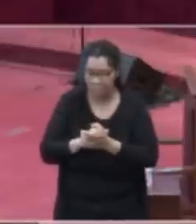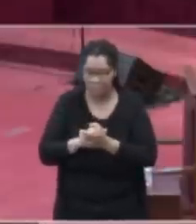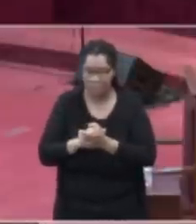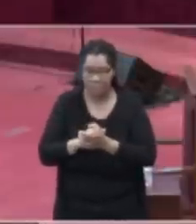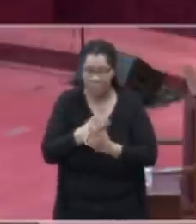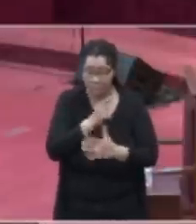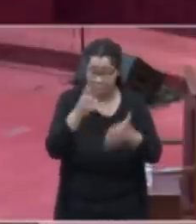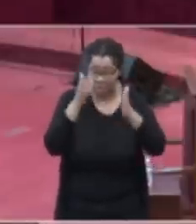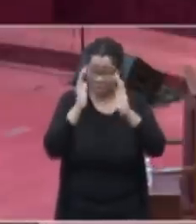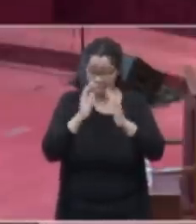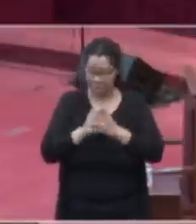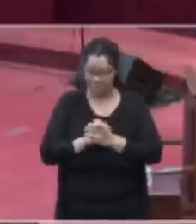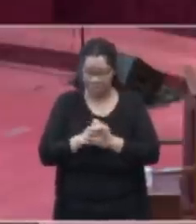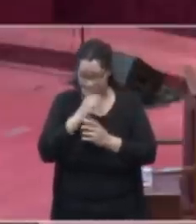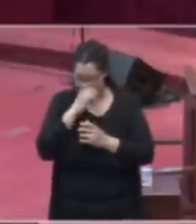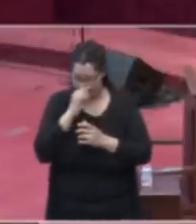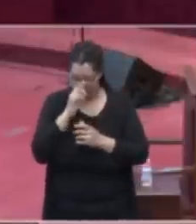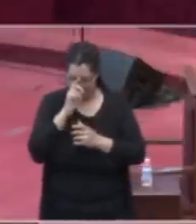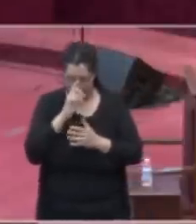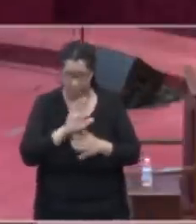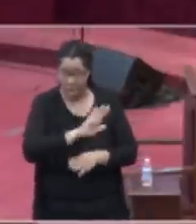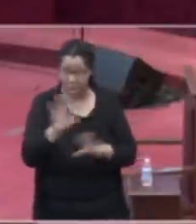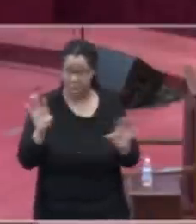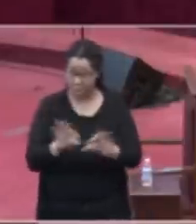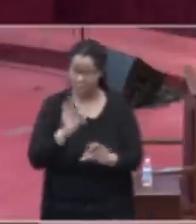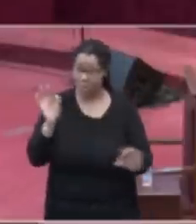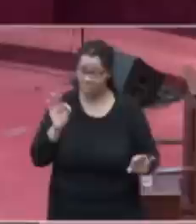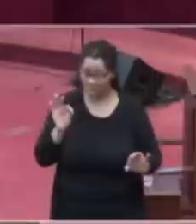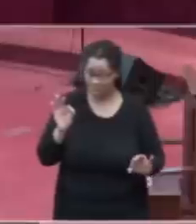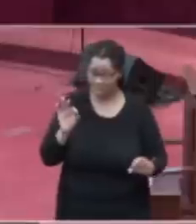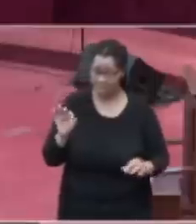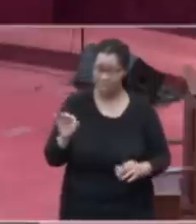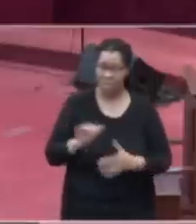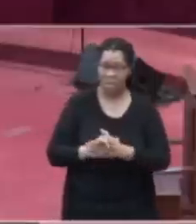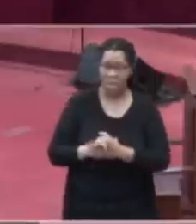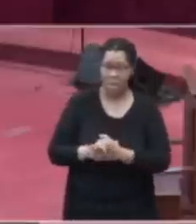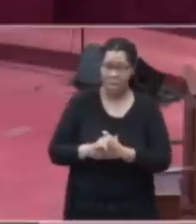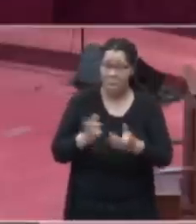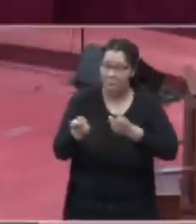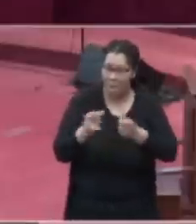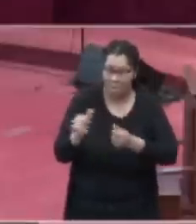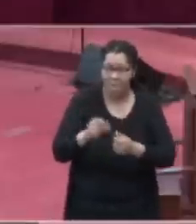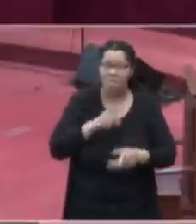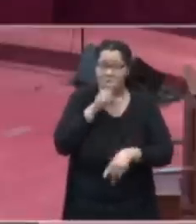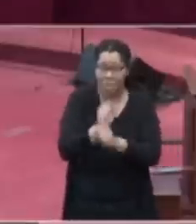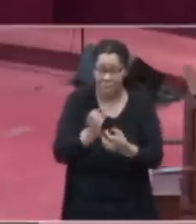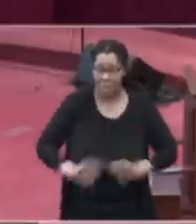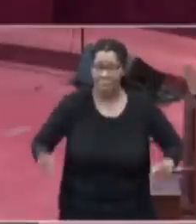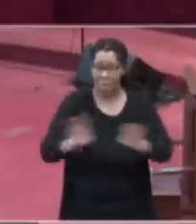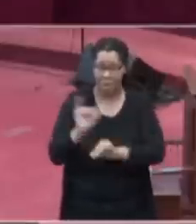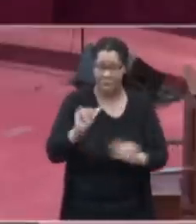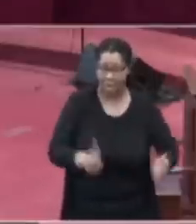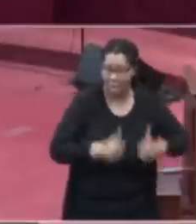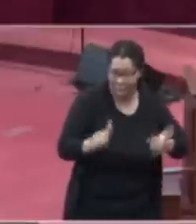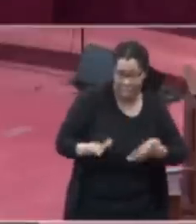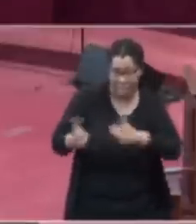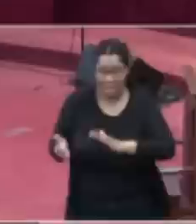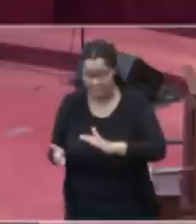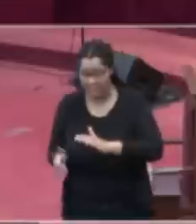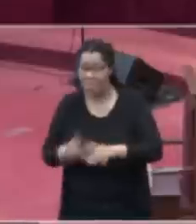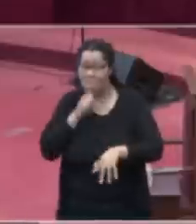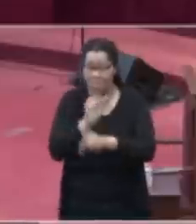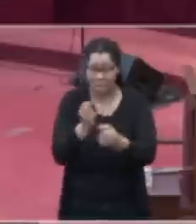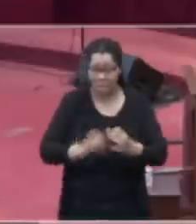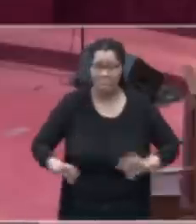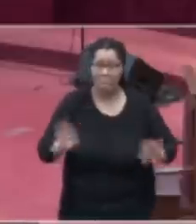you listening to me? So that you treat your spirituality as a matter of life and death, because you make better choices because you guard